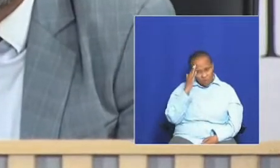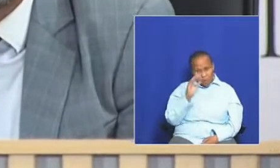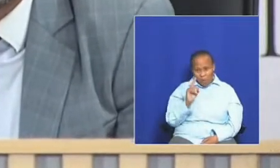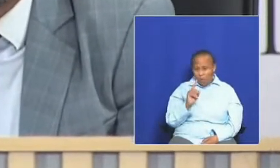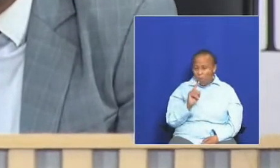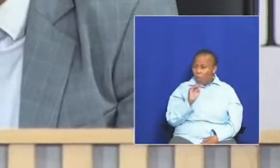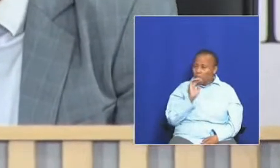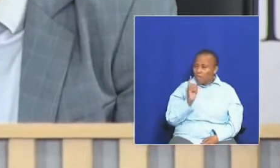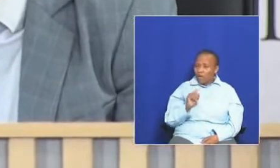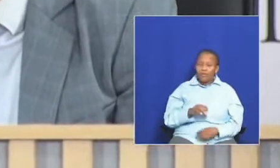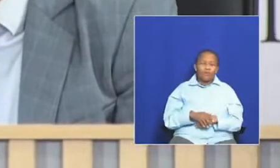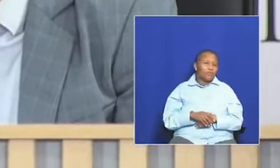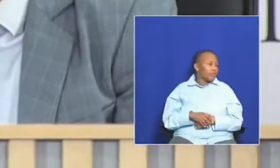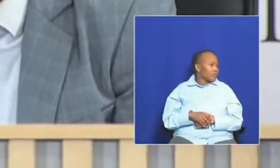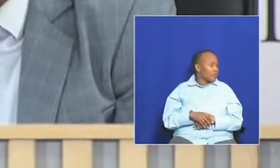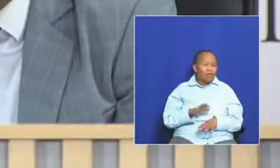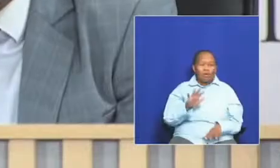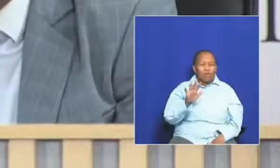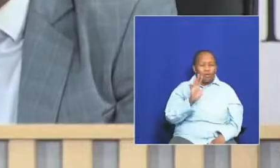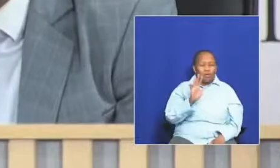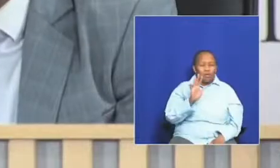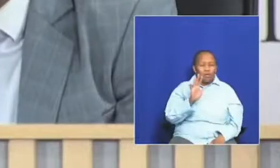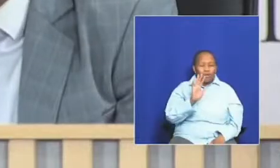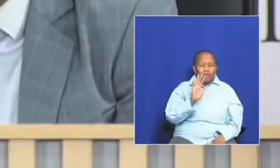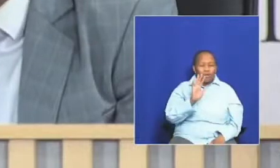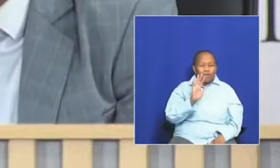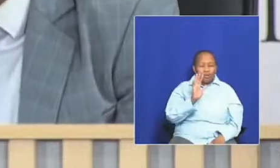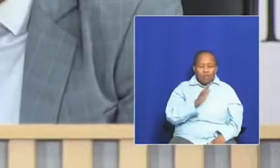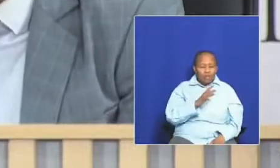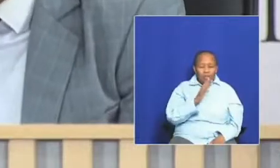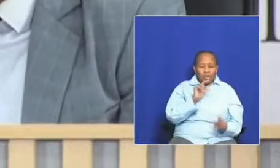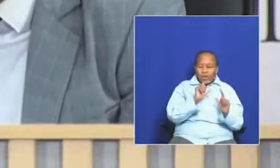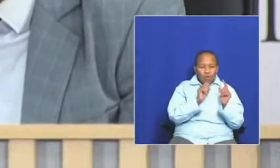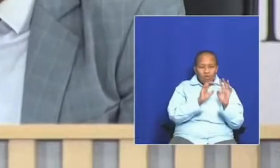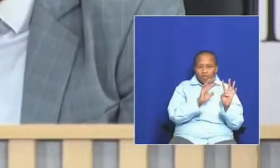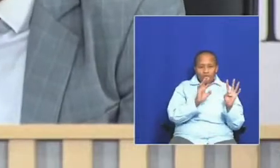Sorry, Commissioner, and now I'm confused also.